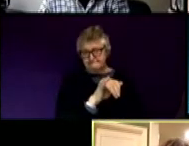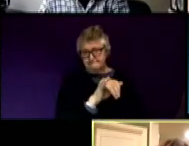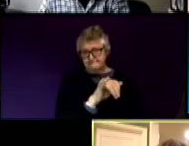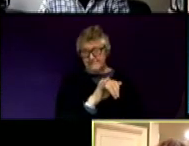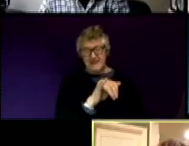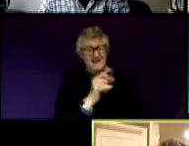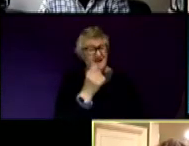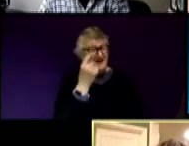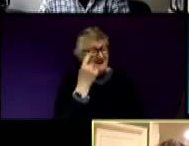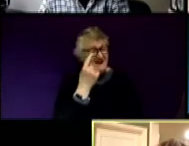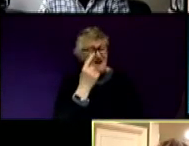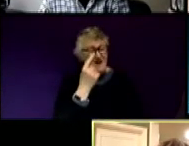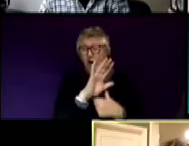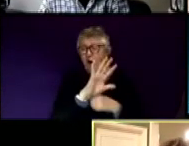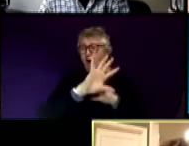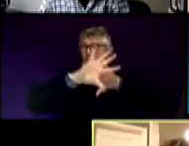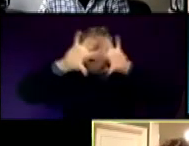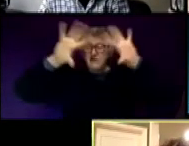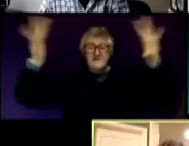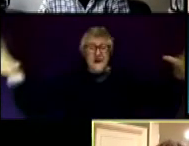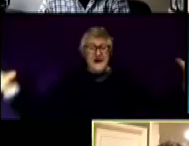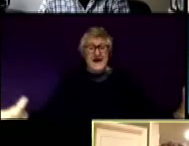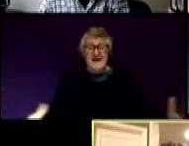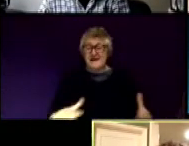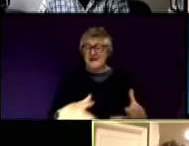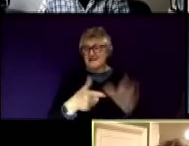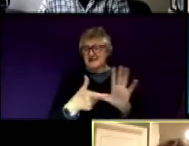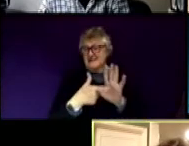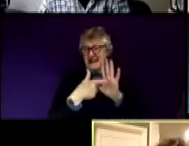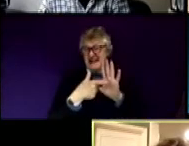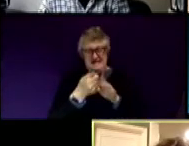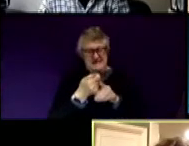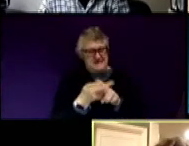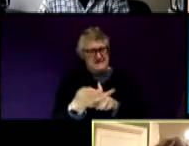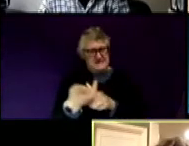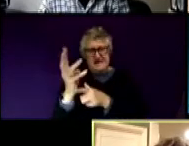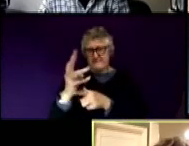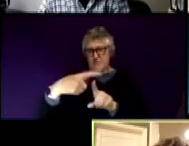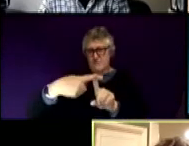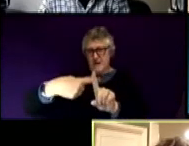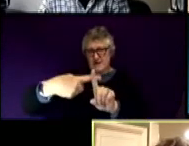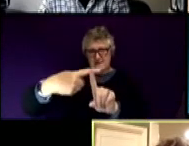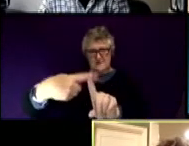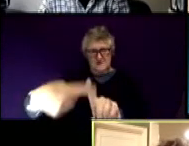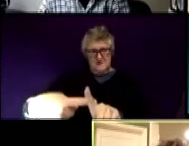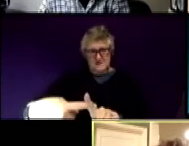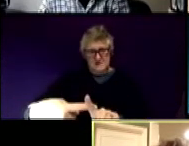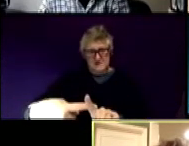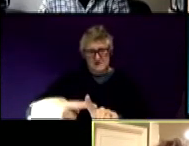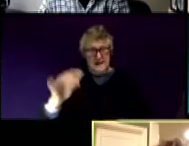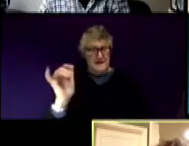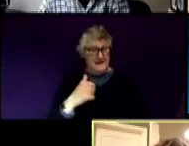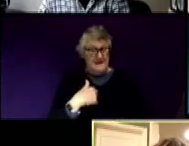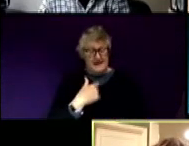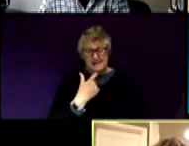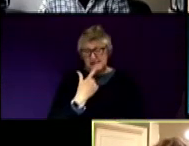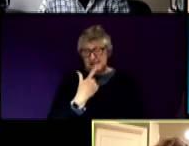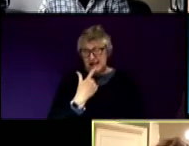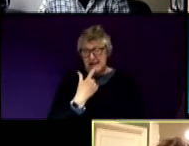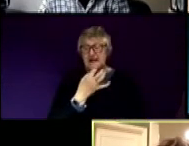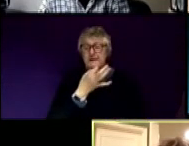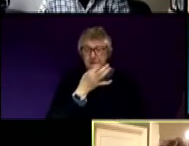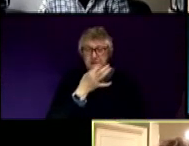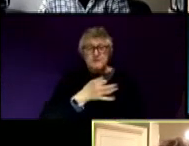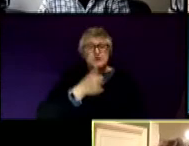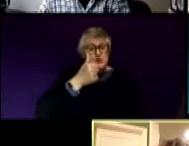several months. And as I said, part of it, the sooner we can get feedback from the community, the sooner we can